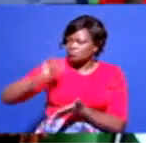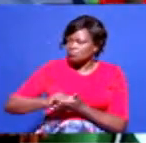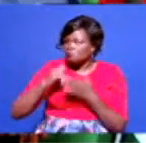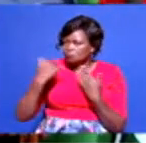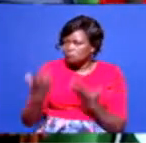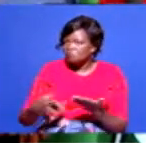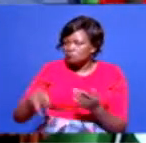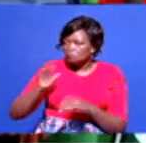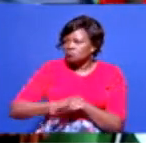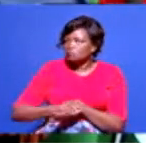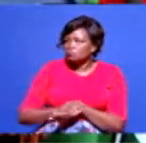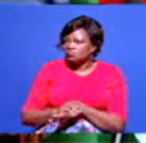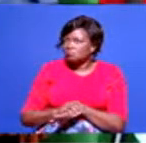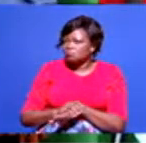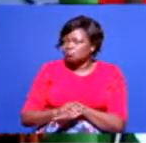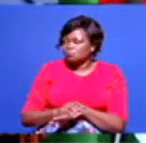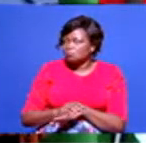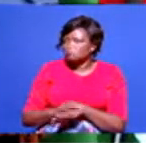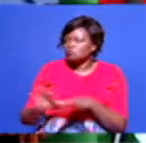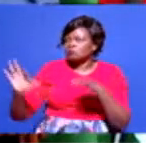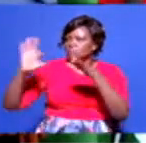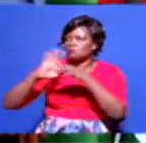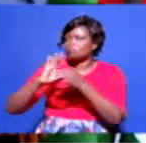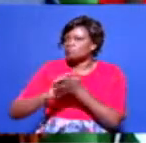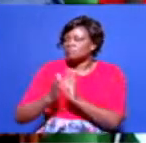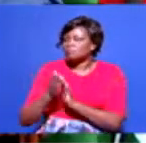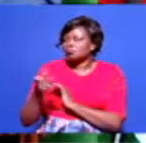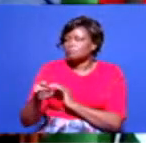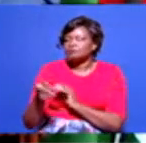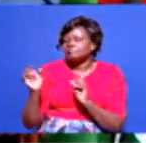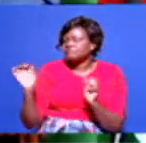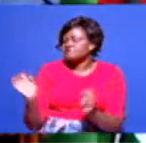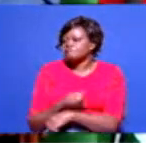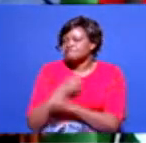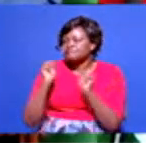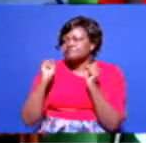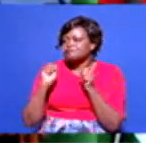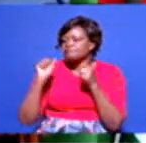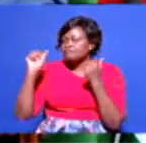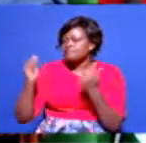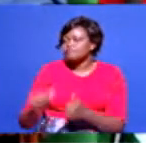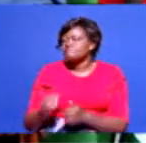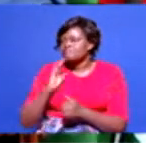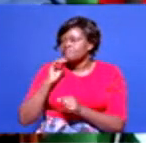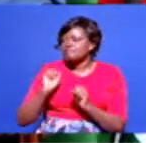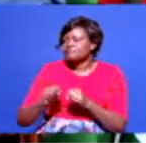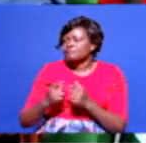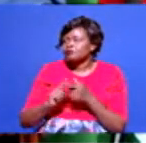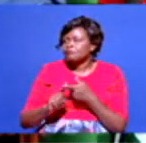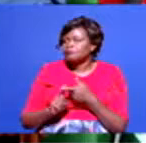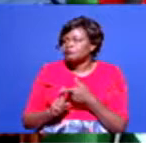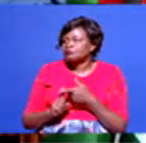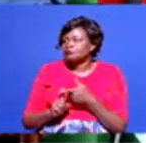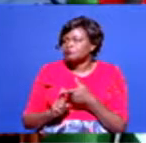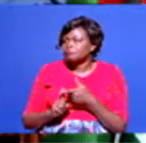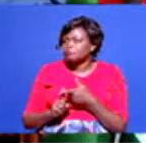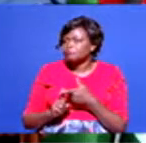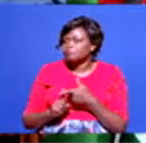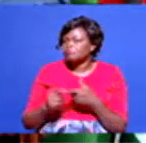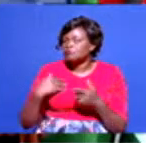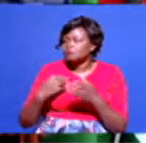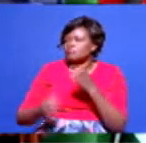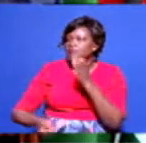got the Fujairah connection. Without him, it would never have been possible. Mm-hmm. And then came the launch of